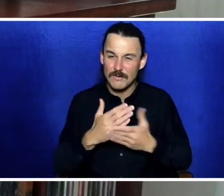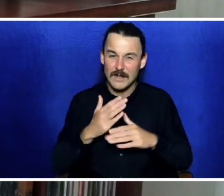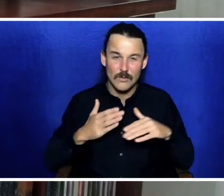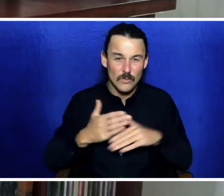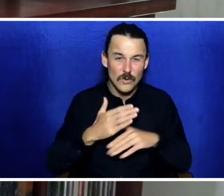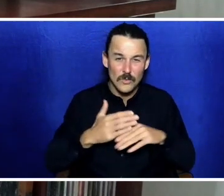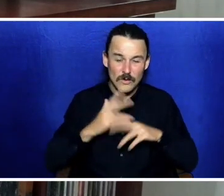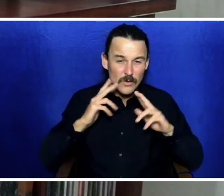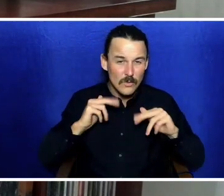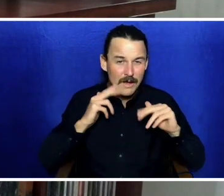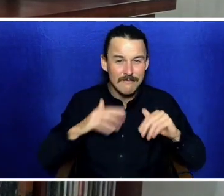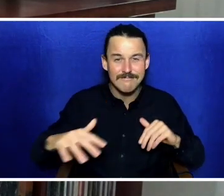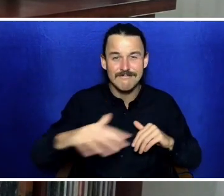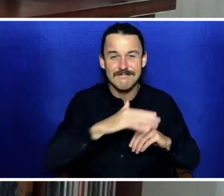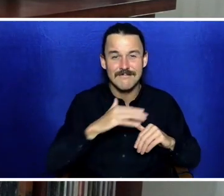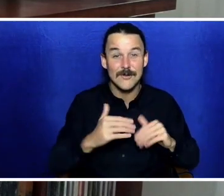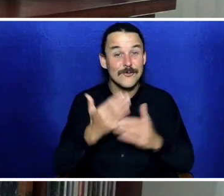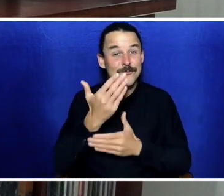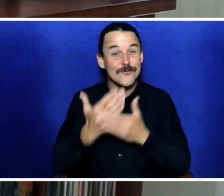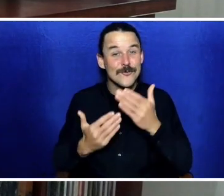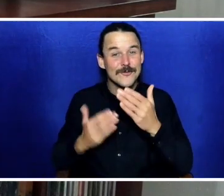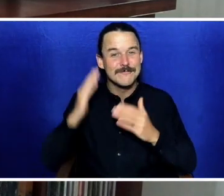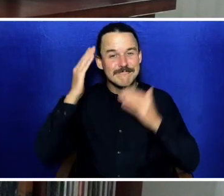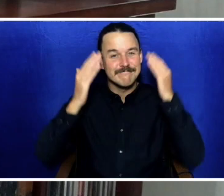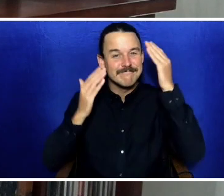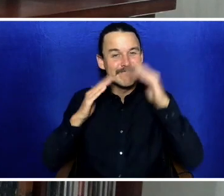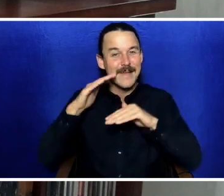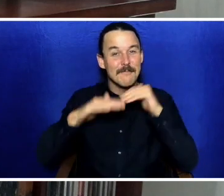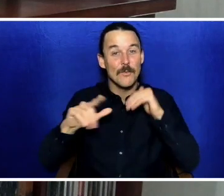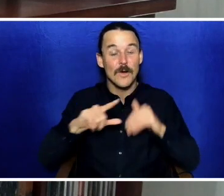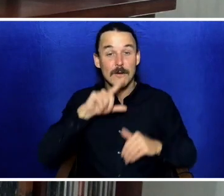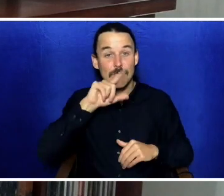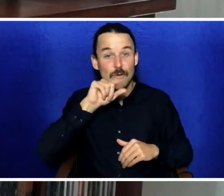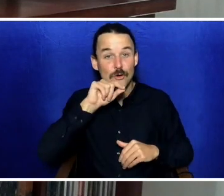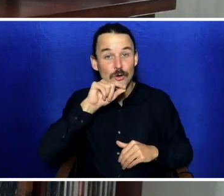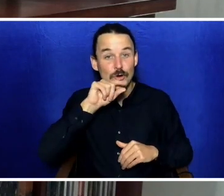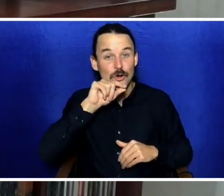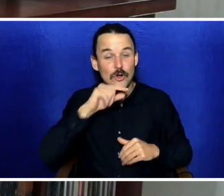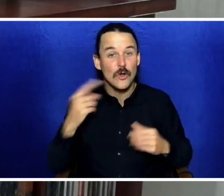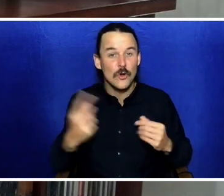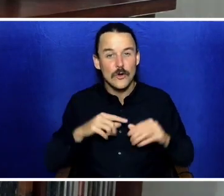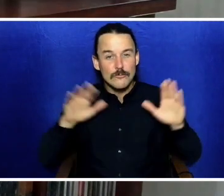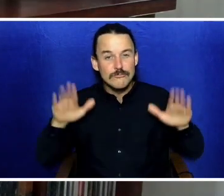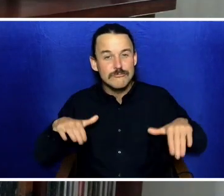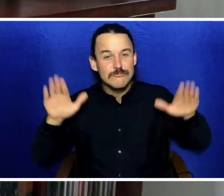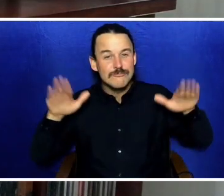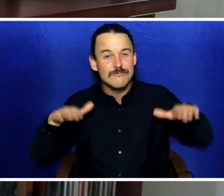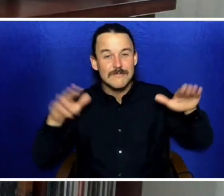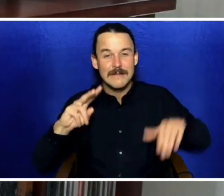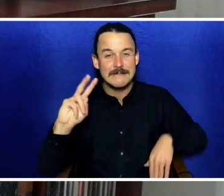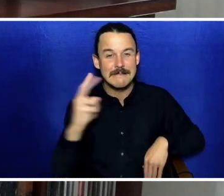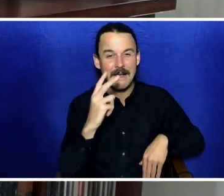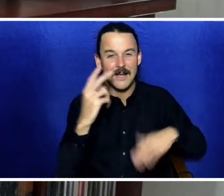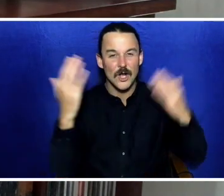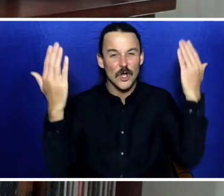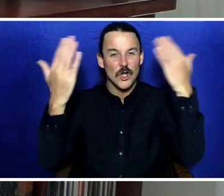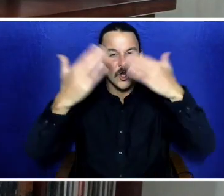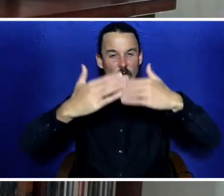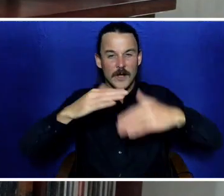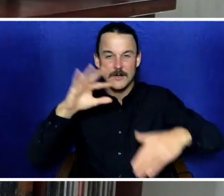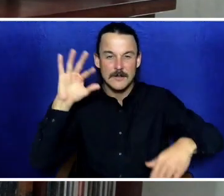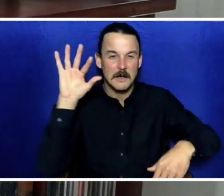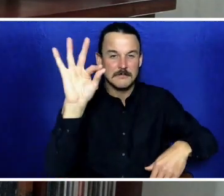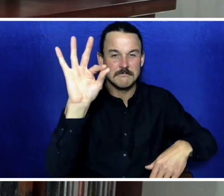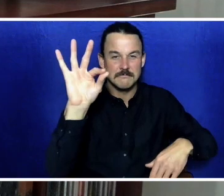gives to humans the very first sunrise. It's sure to warm your heart. I hope that you'll be there in